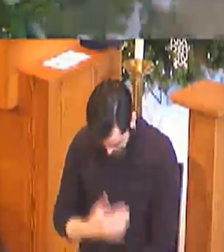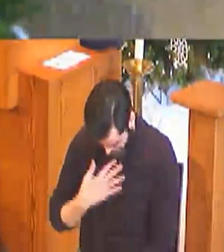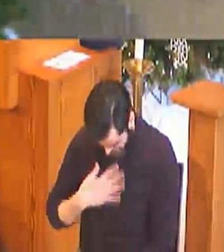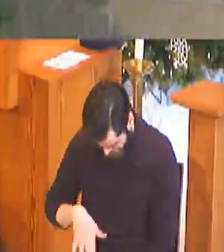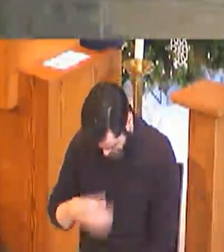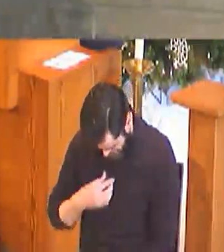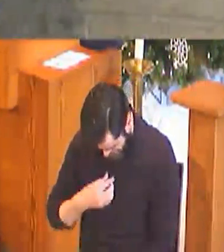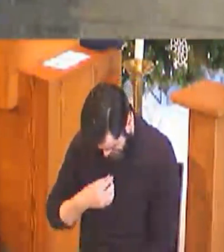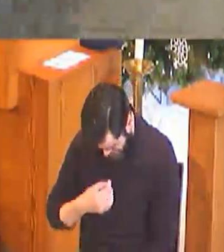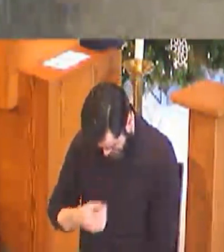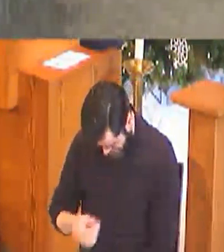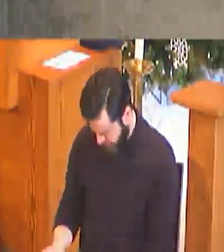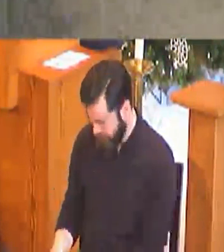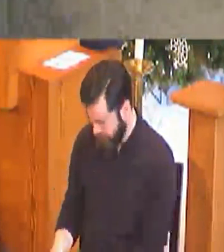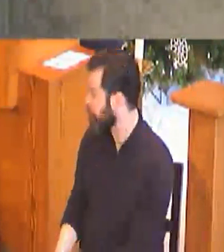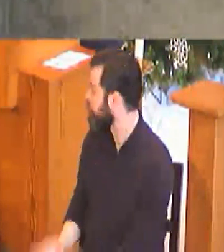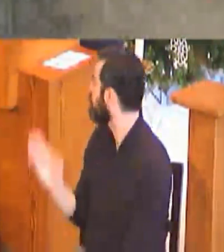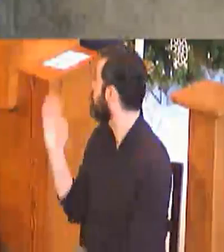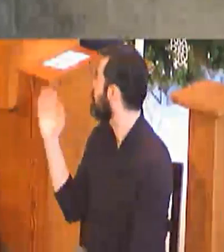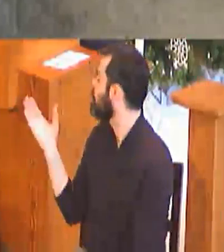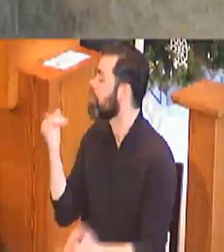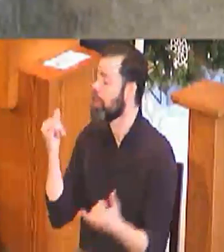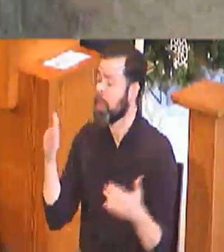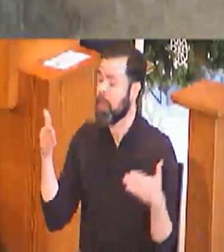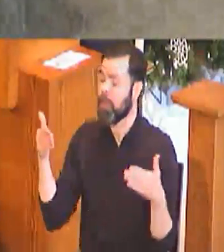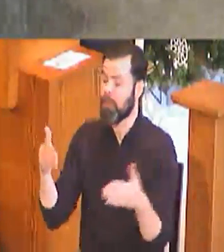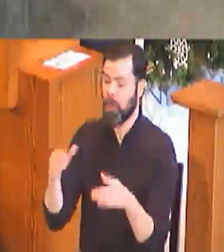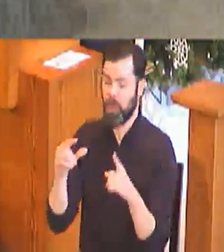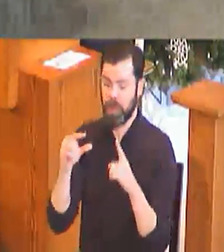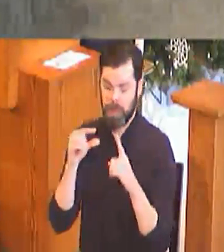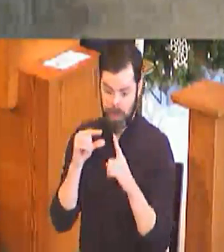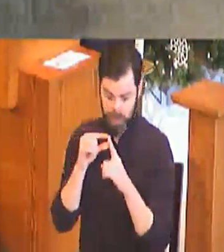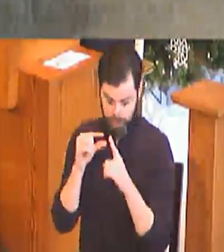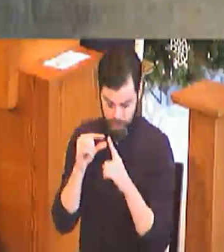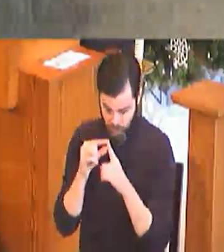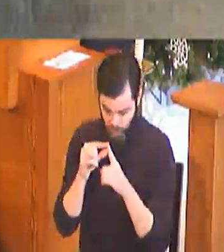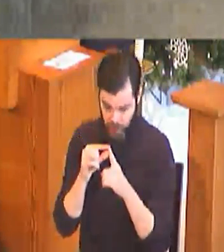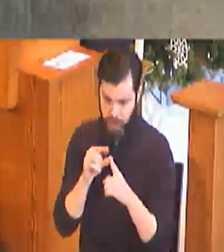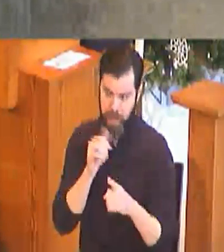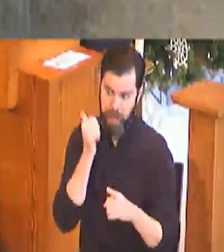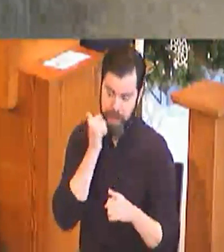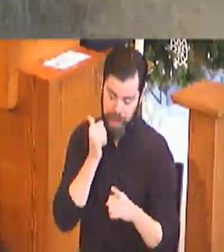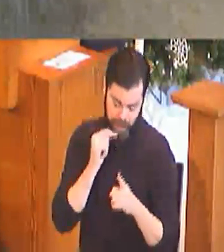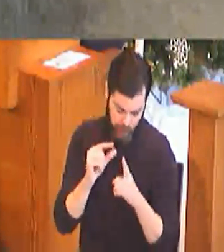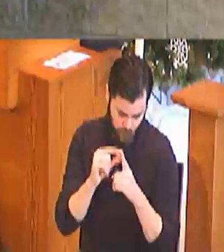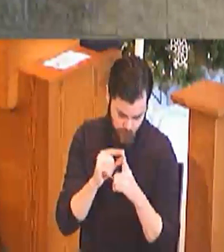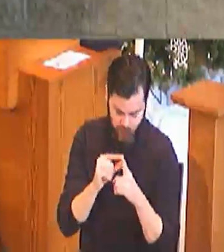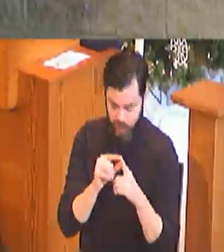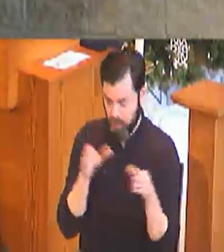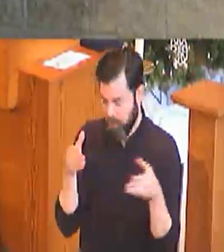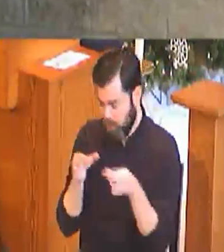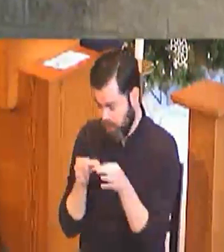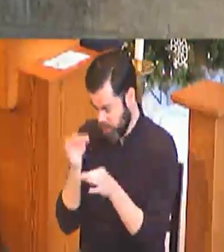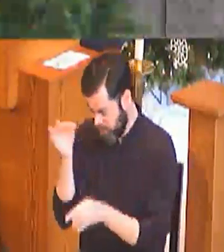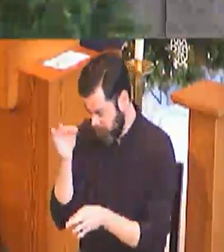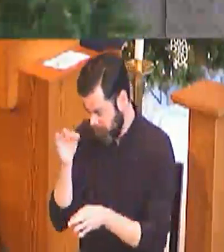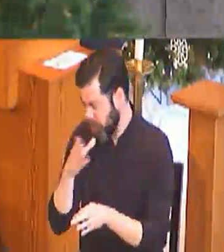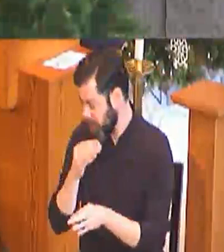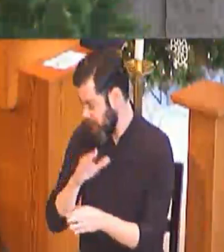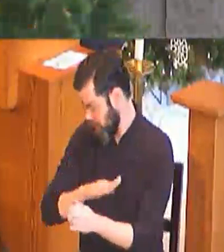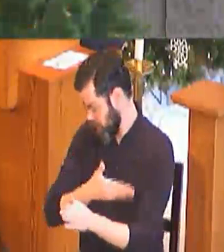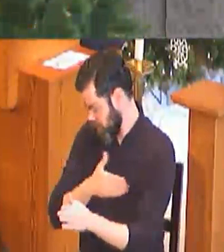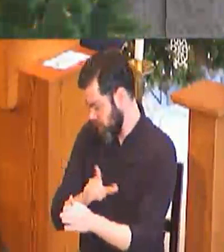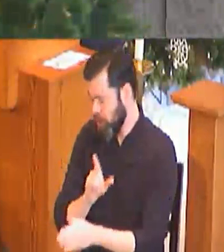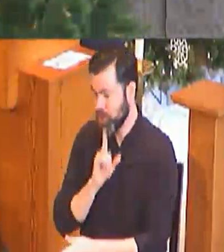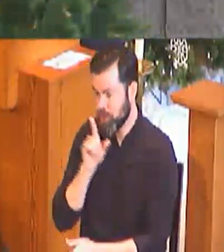We now move deeper into spirit with the reading of the daily word and the singing of Surely the Presence.